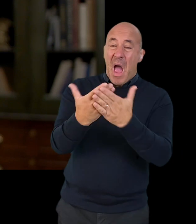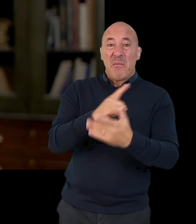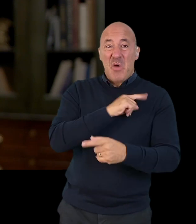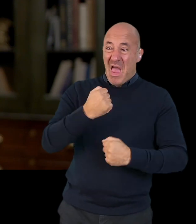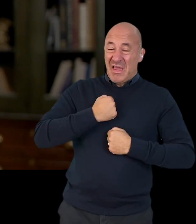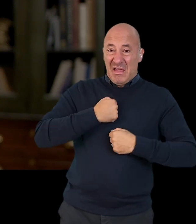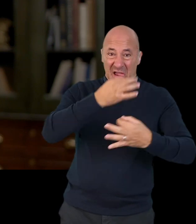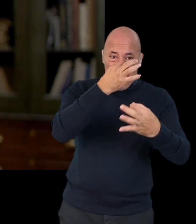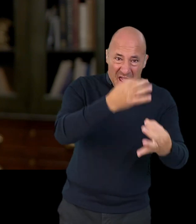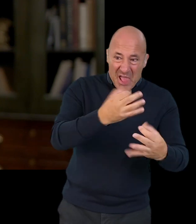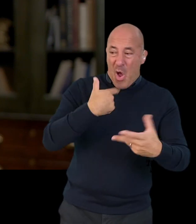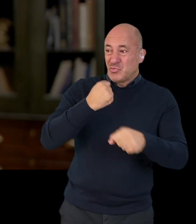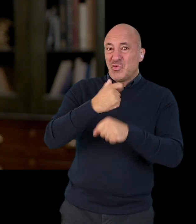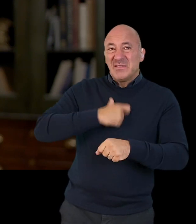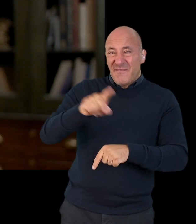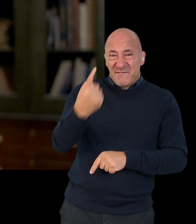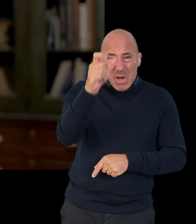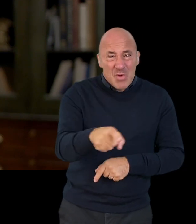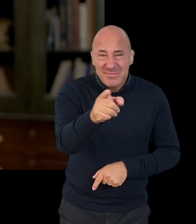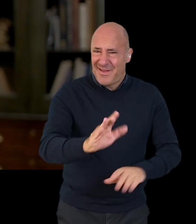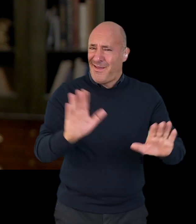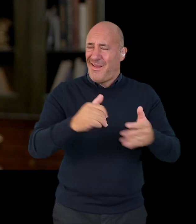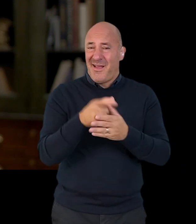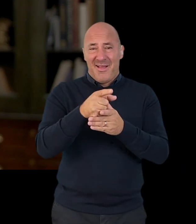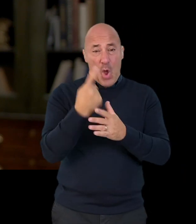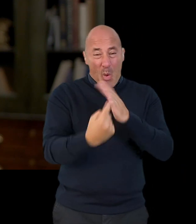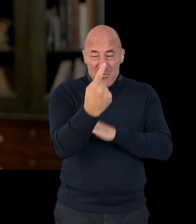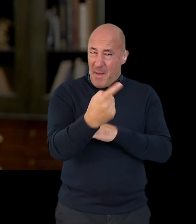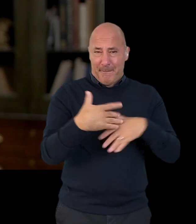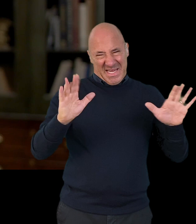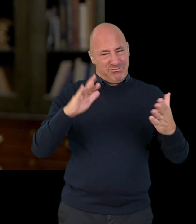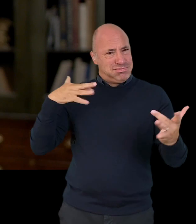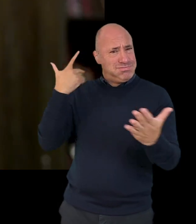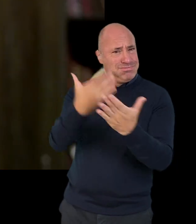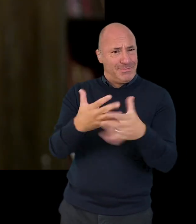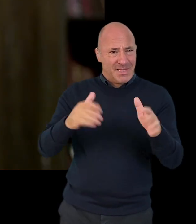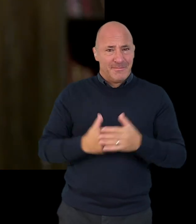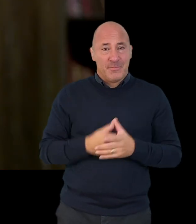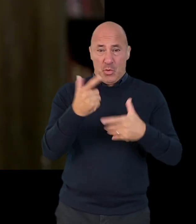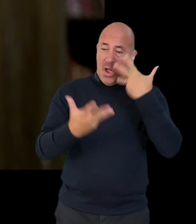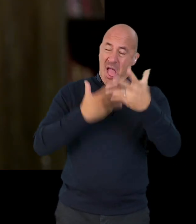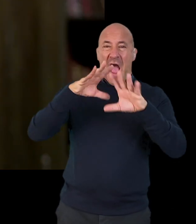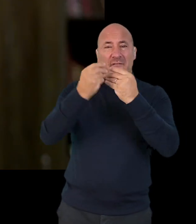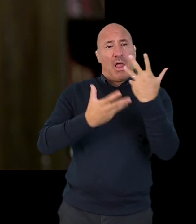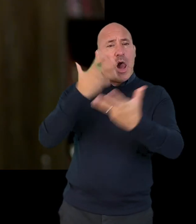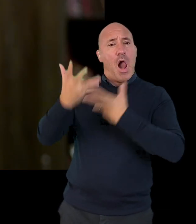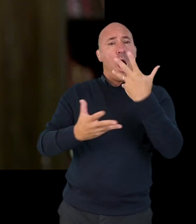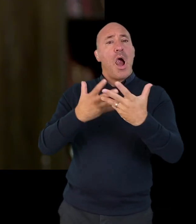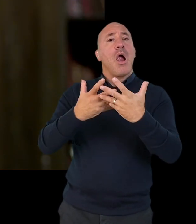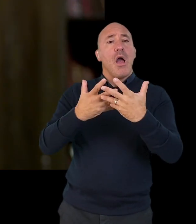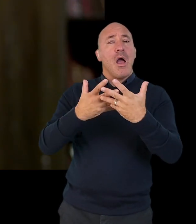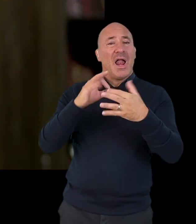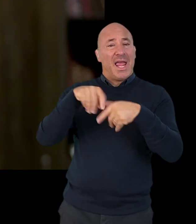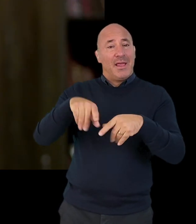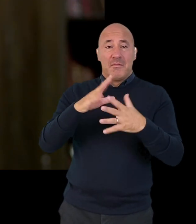to claim on the basis of your sexual orientation or your gender identity, and you won't be the only one. Everything that you tell the Home Office in